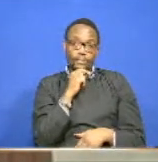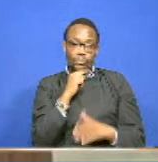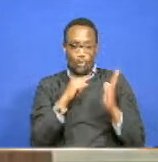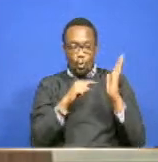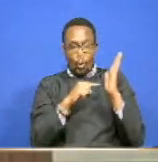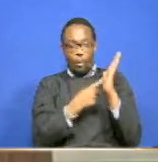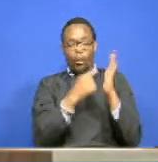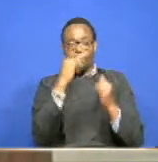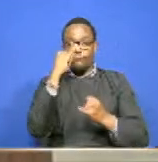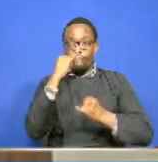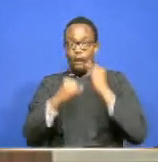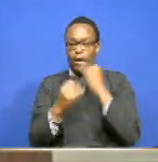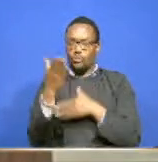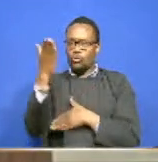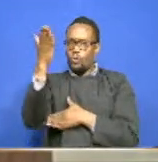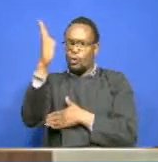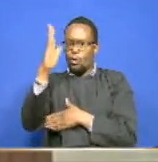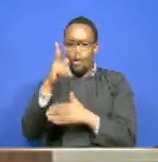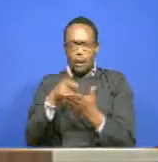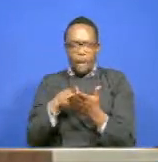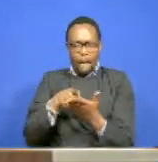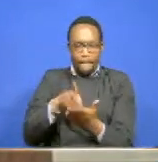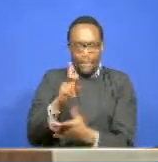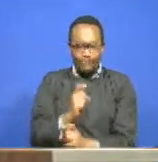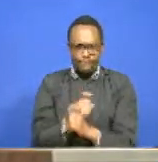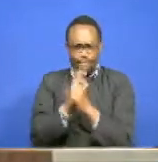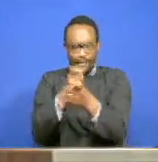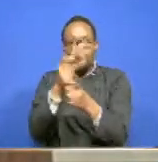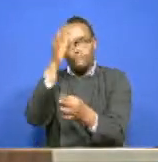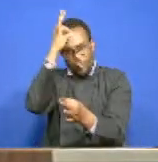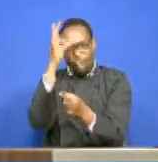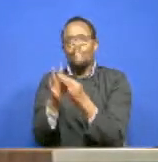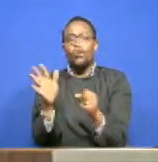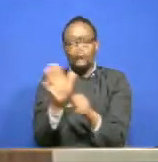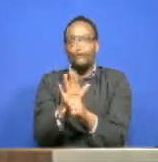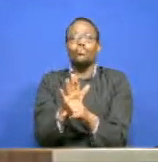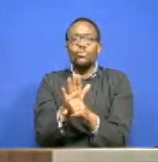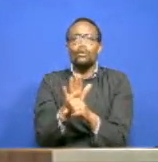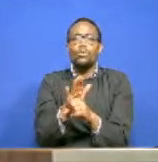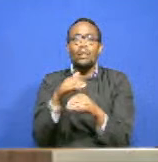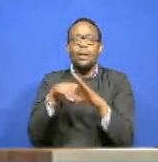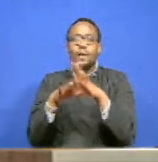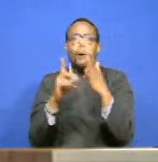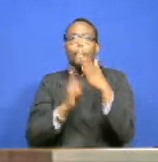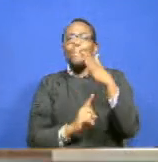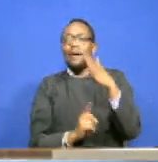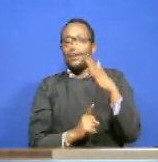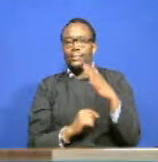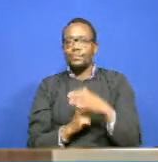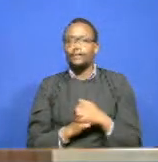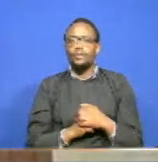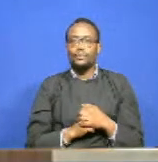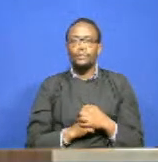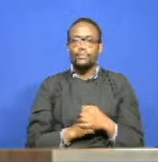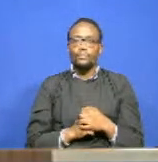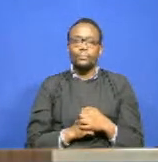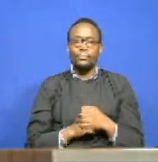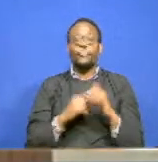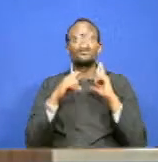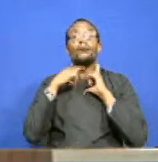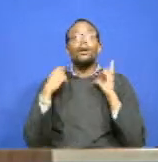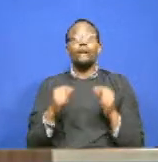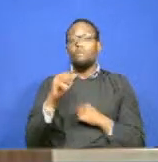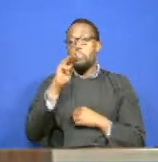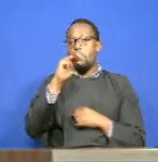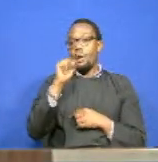making is that God's reward faithfulness and fruitfulness in ministry. Reverend Manje has